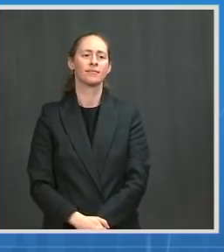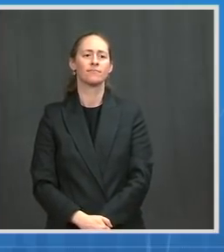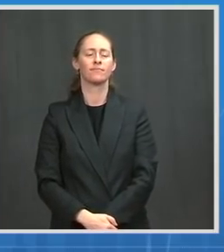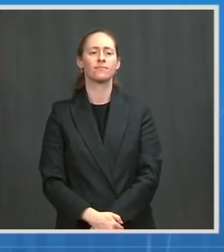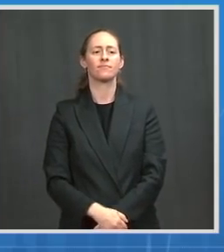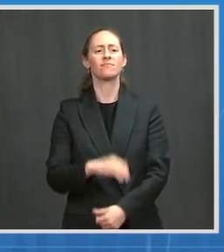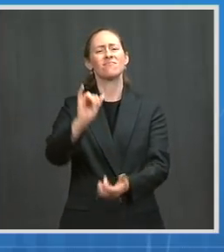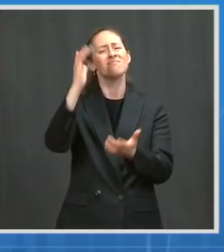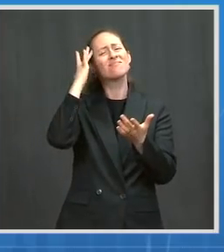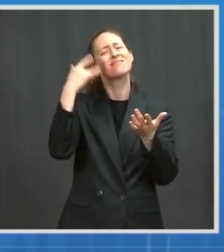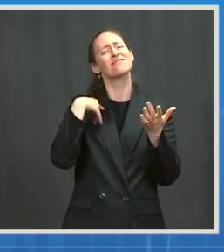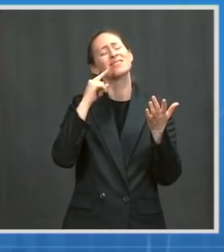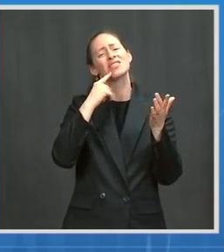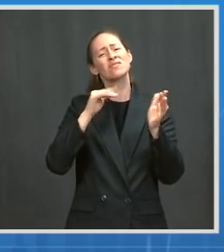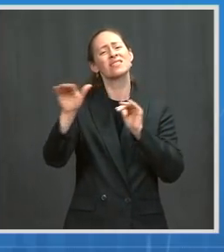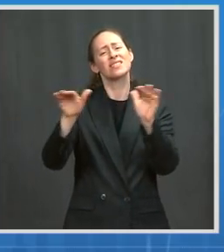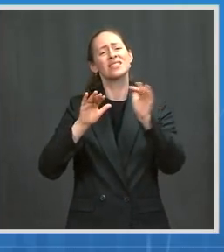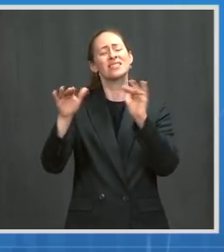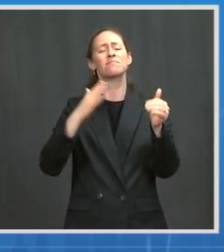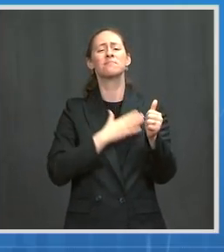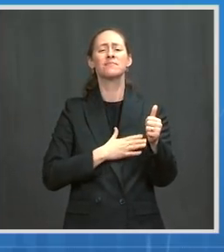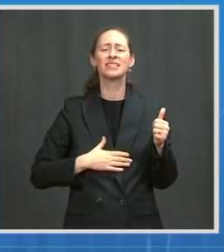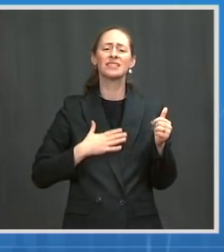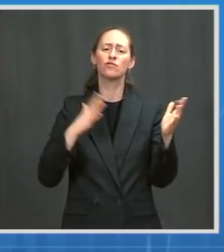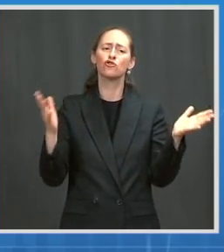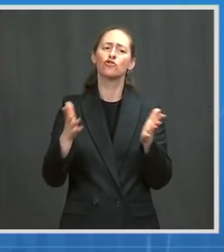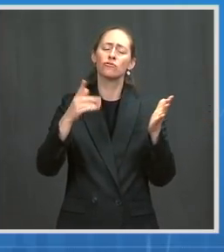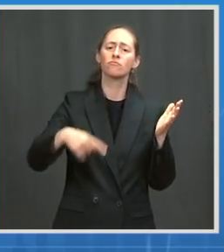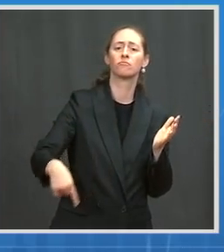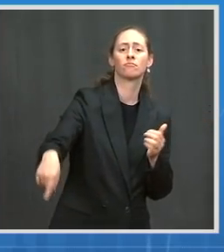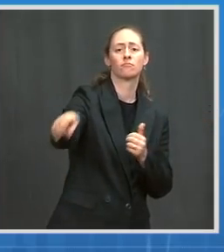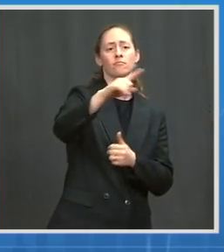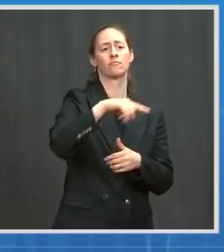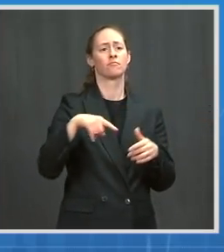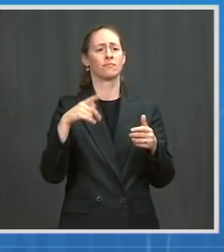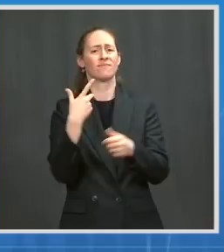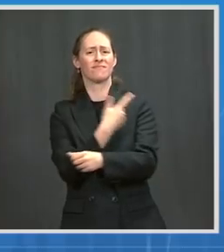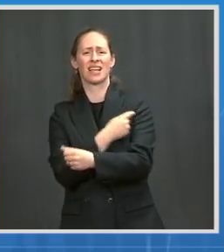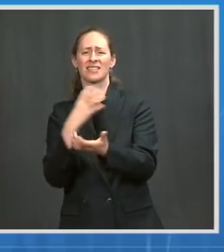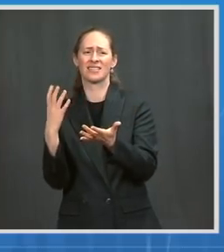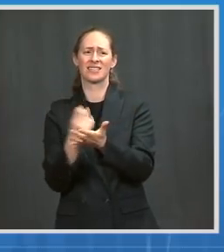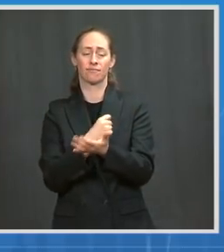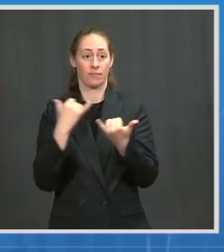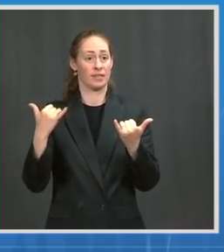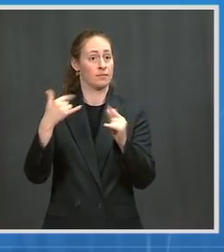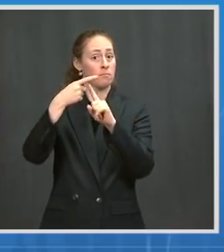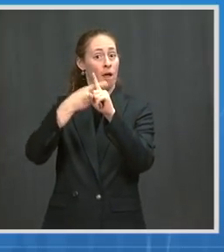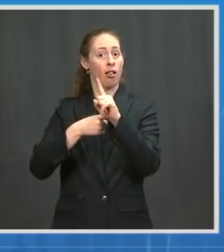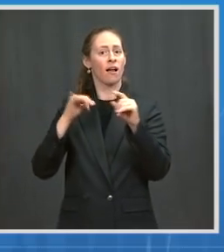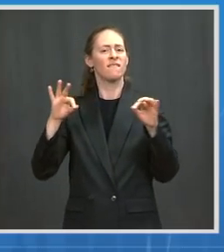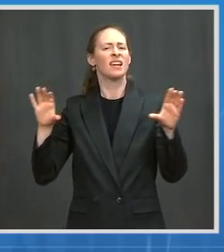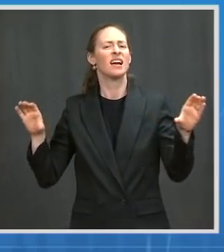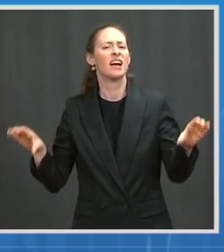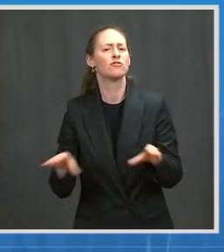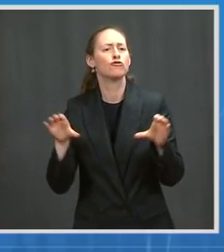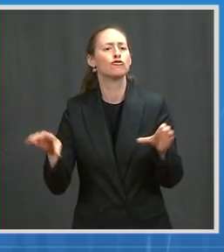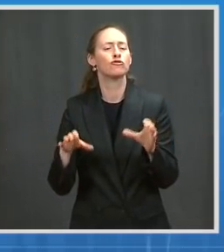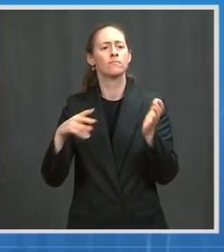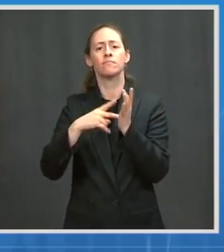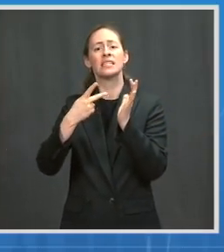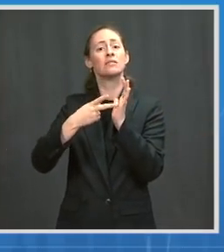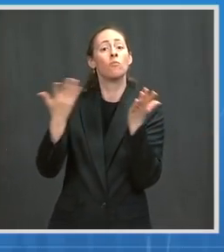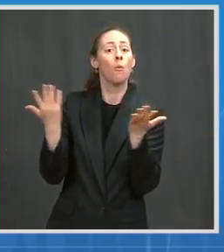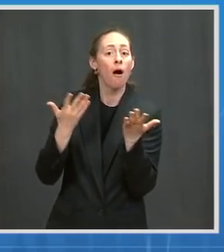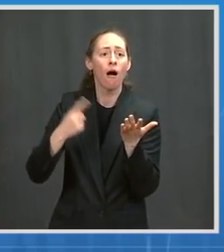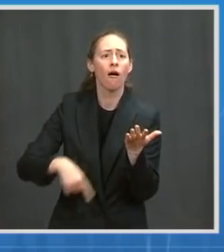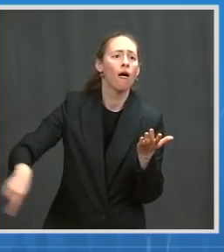get more Americans vaccinated. During our National Month of Action, we're mobilizing an All of America effort, including